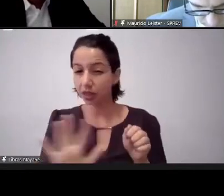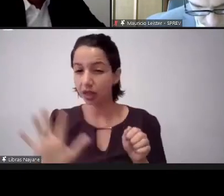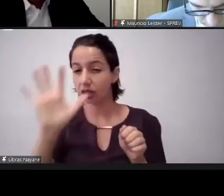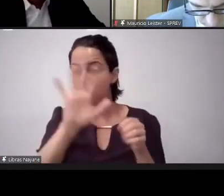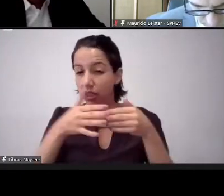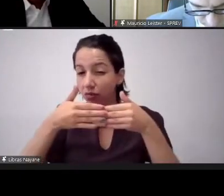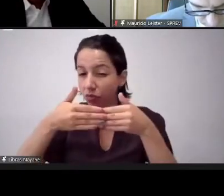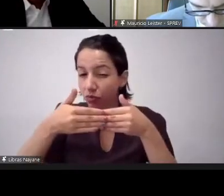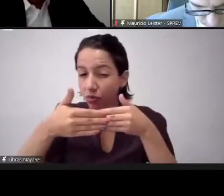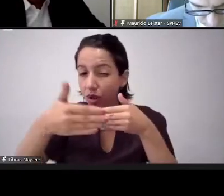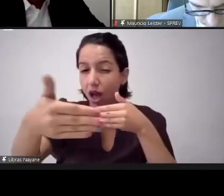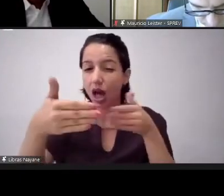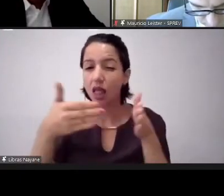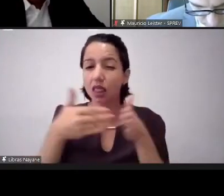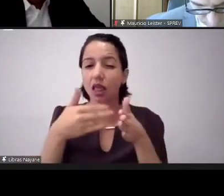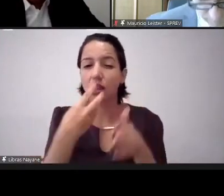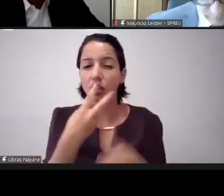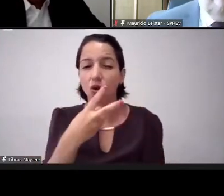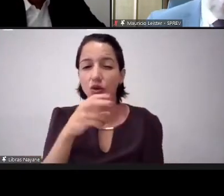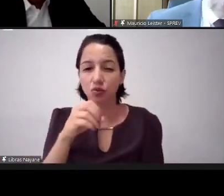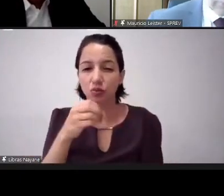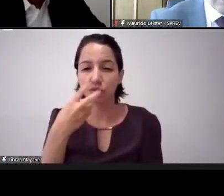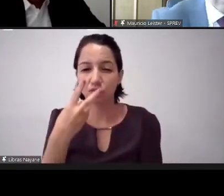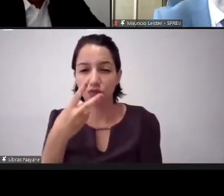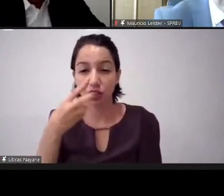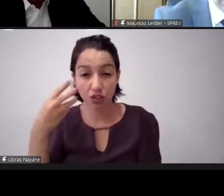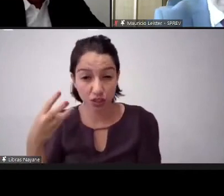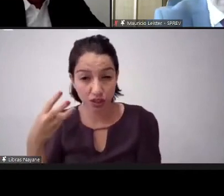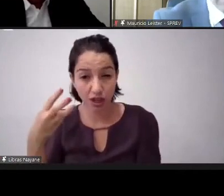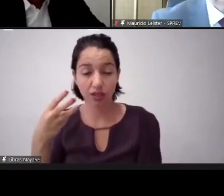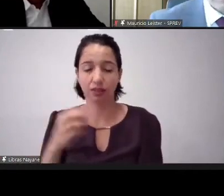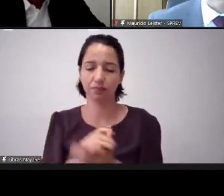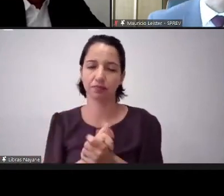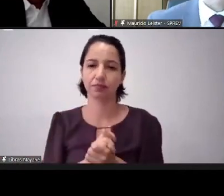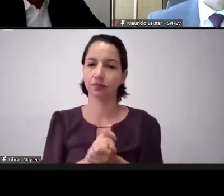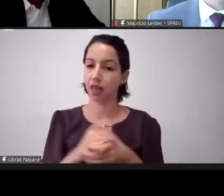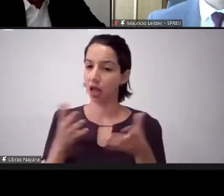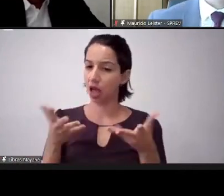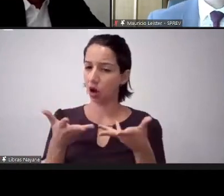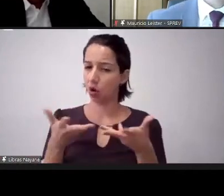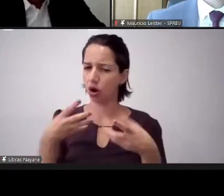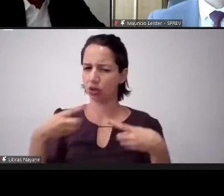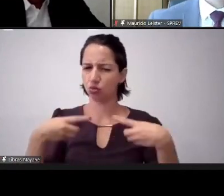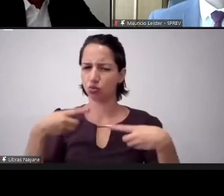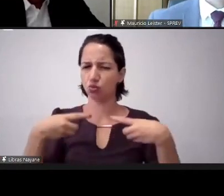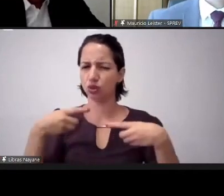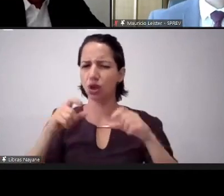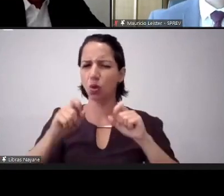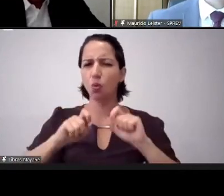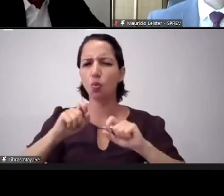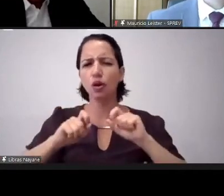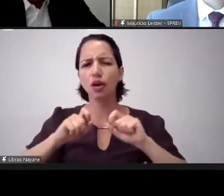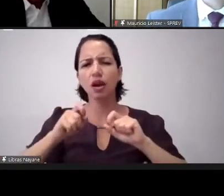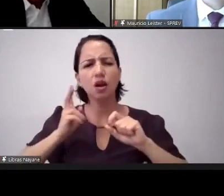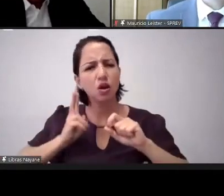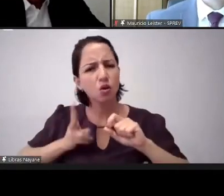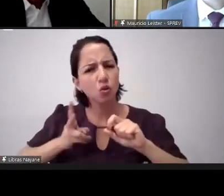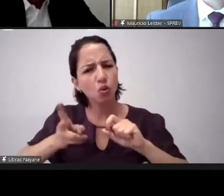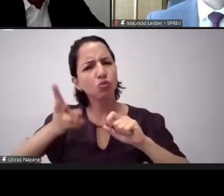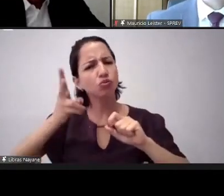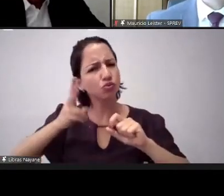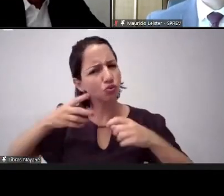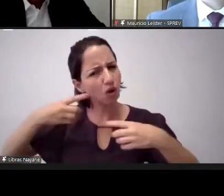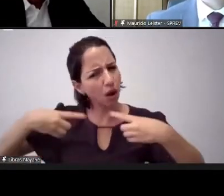medium term, also the elections and next year. What is discussed now is the importance to